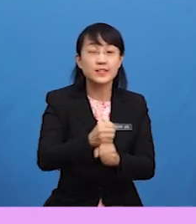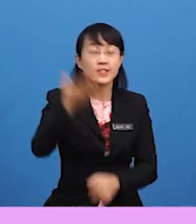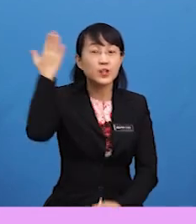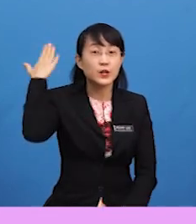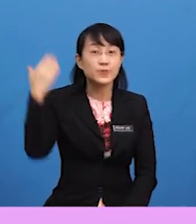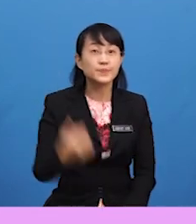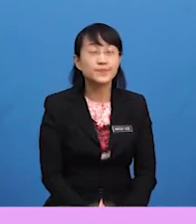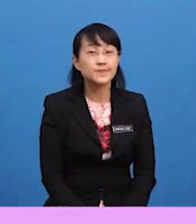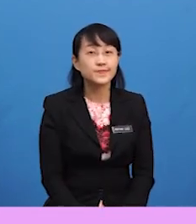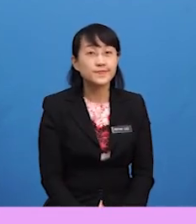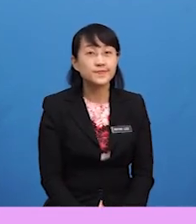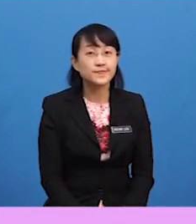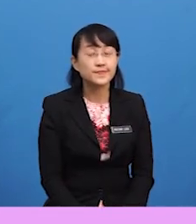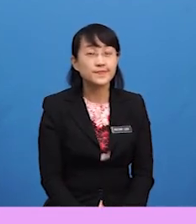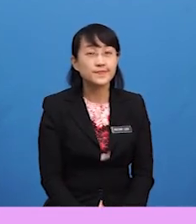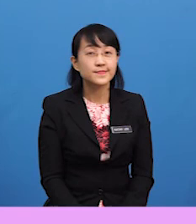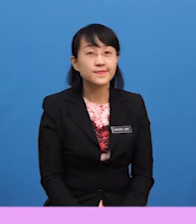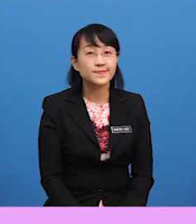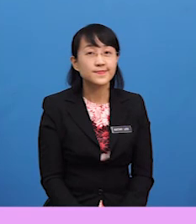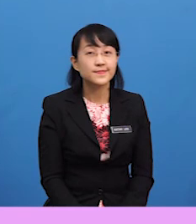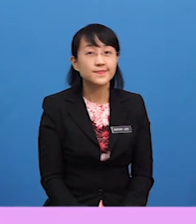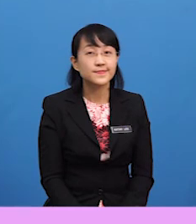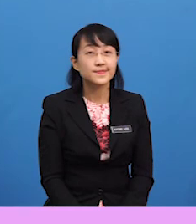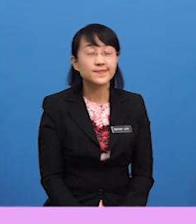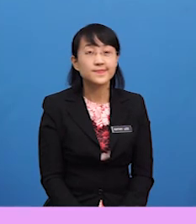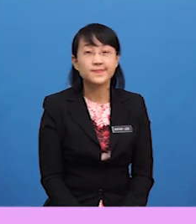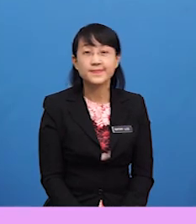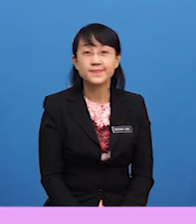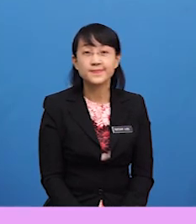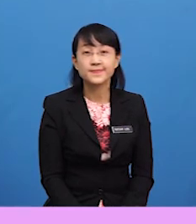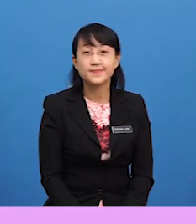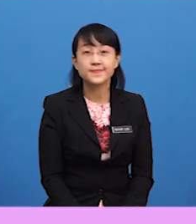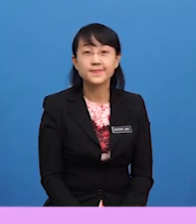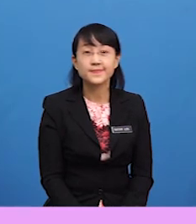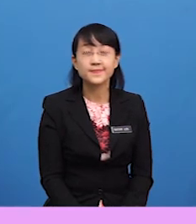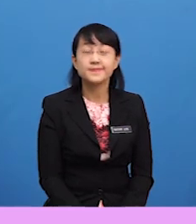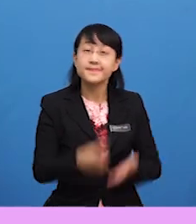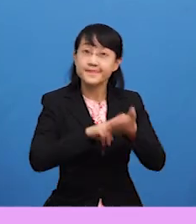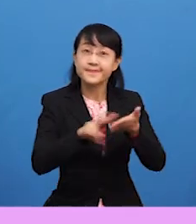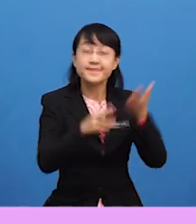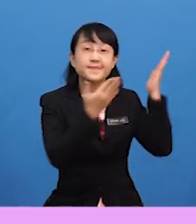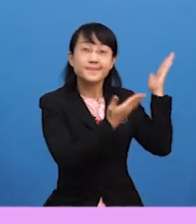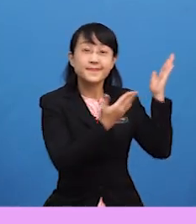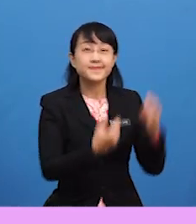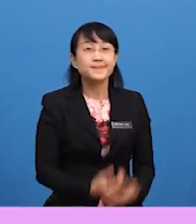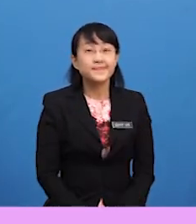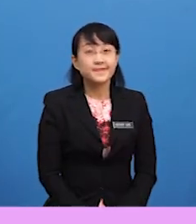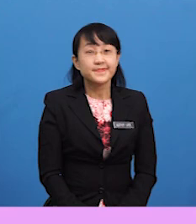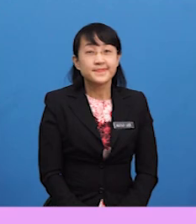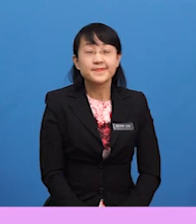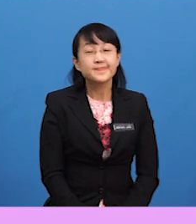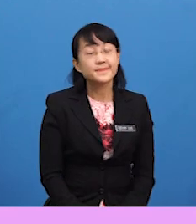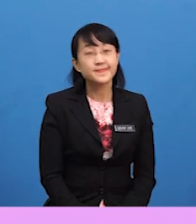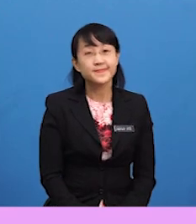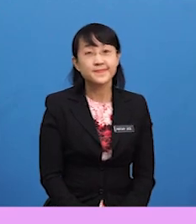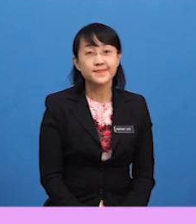bark tar to bind stones together. 2. 1 square inch of super glue can hold an item